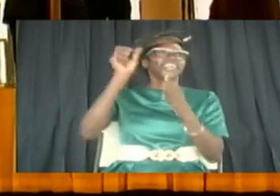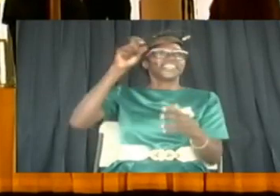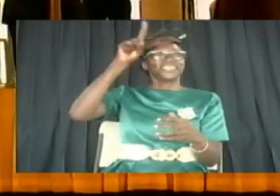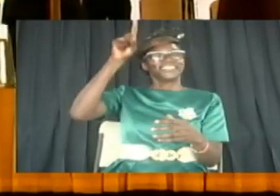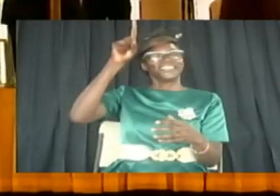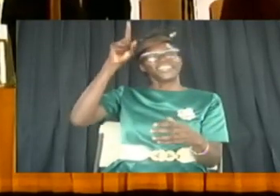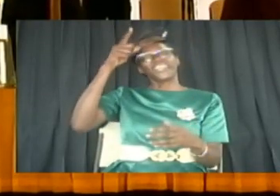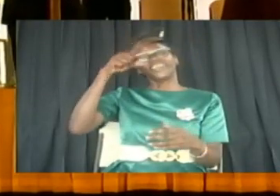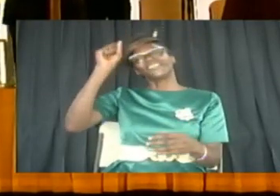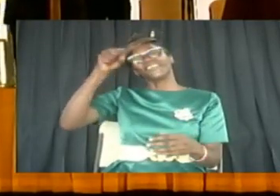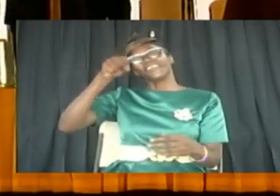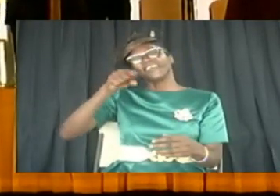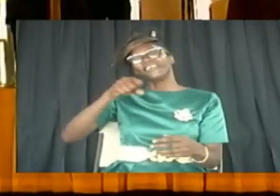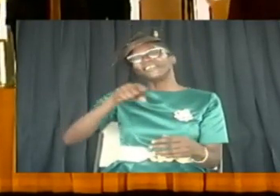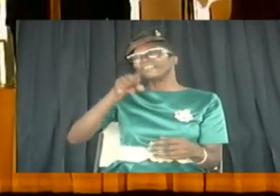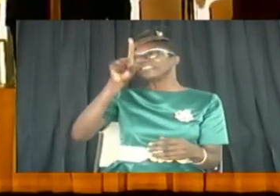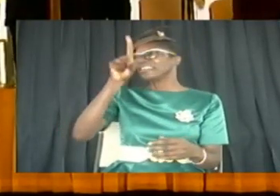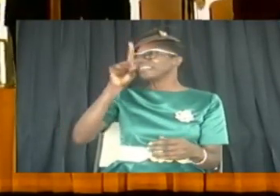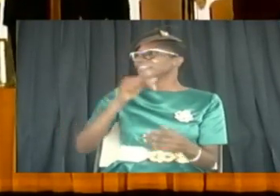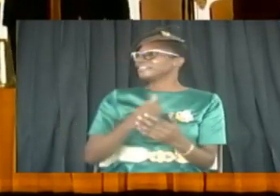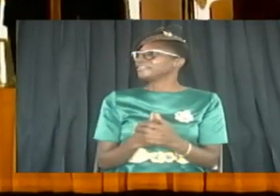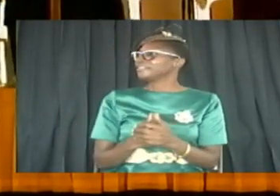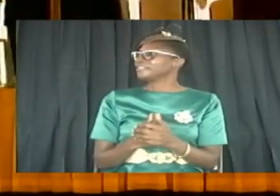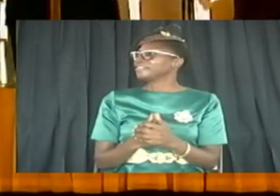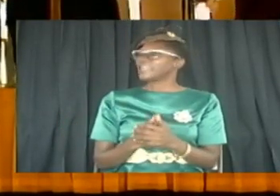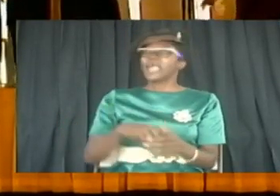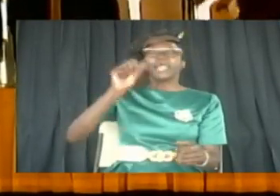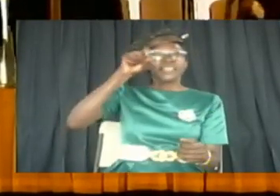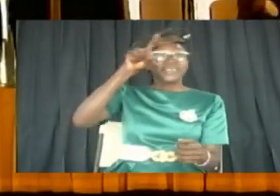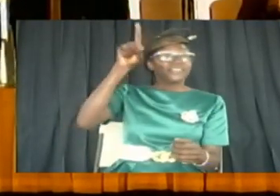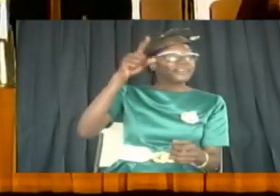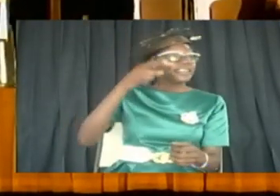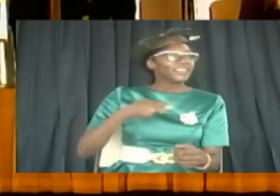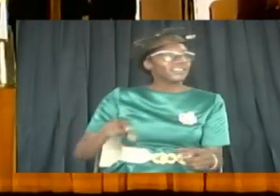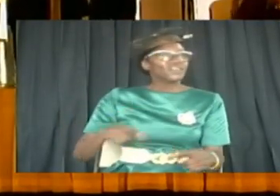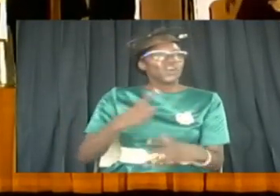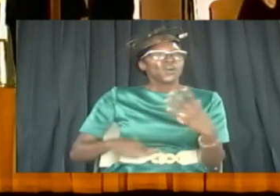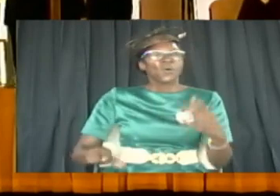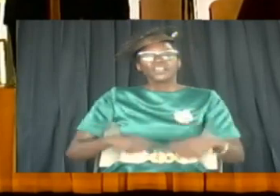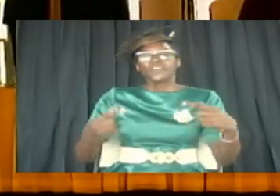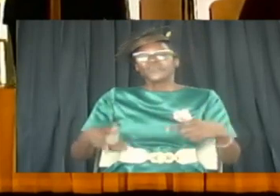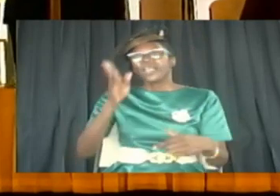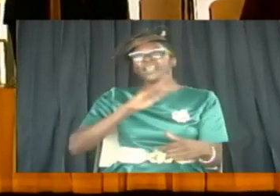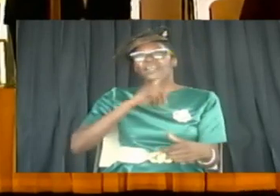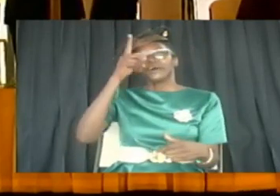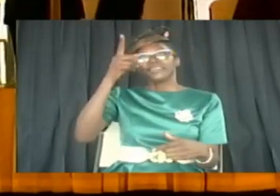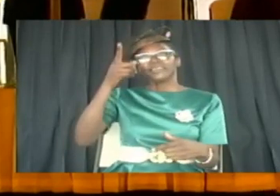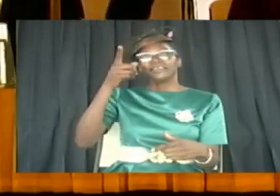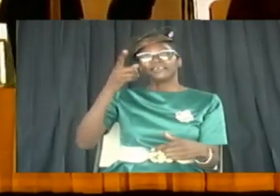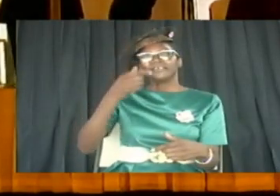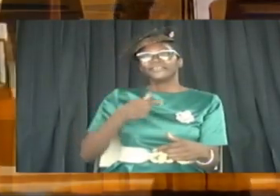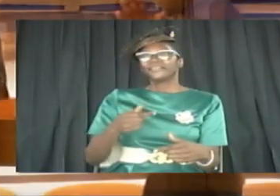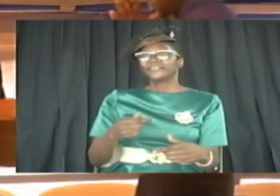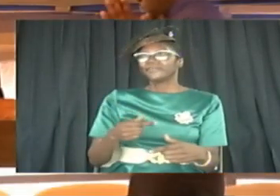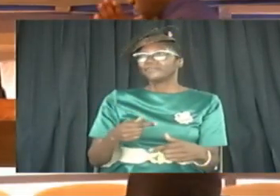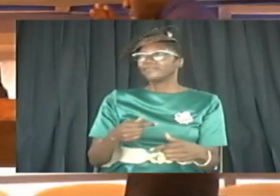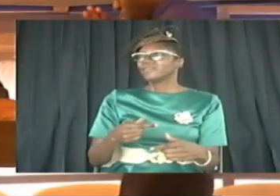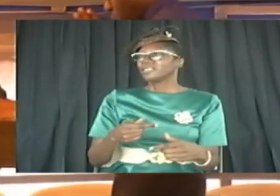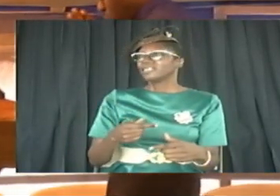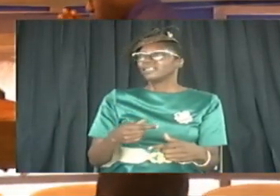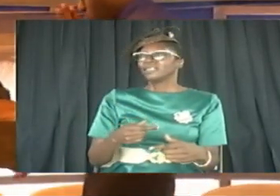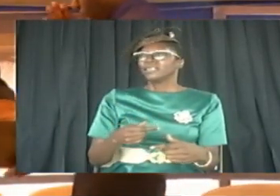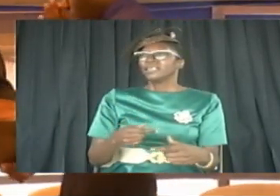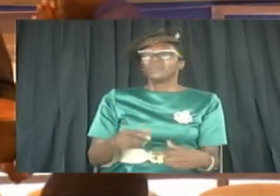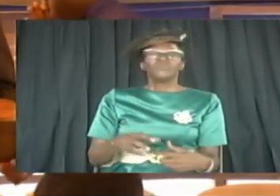Yes, he is. What a great God he is. He has shown